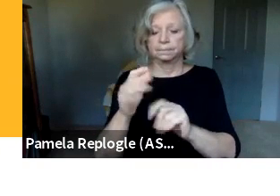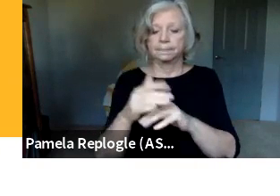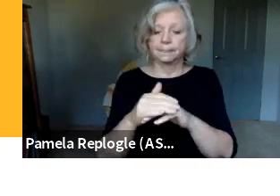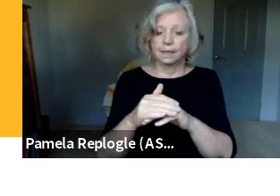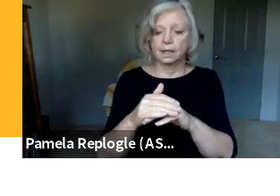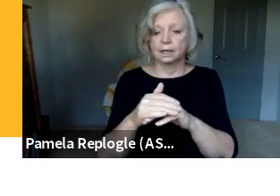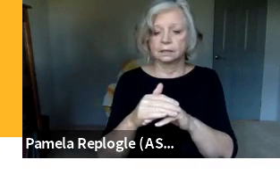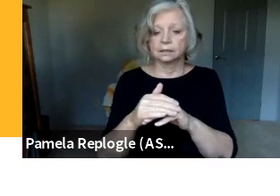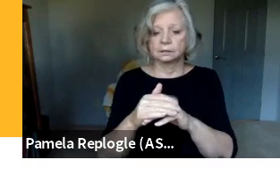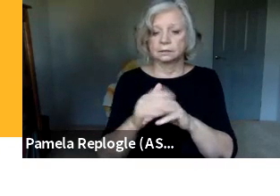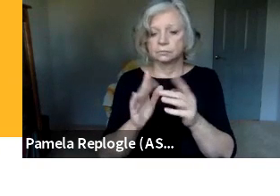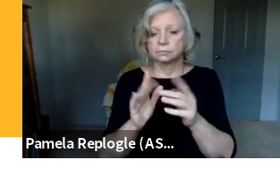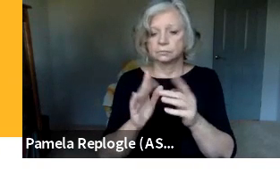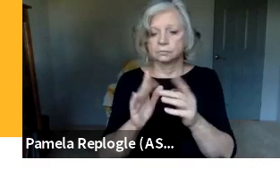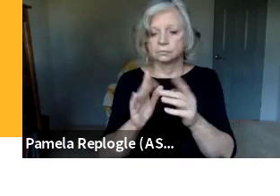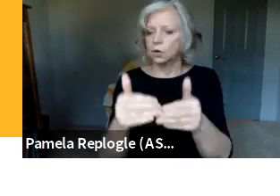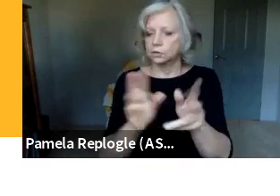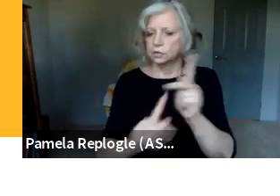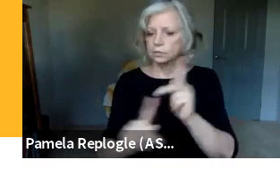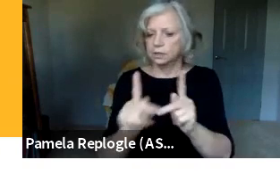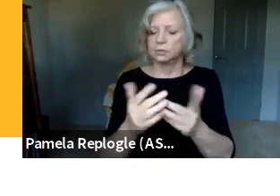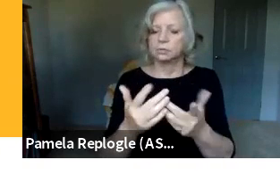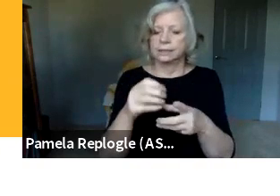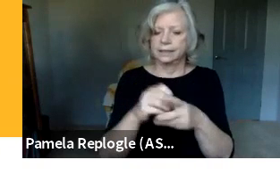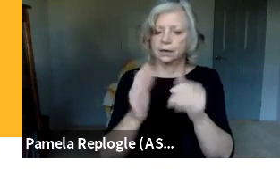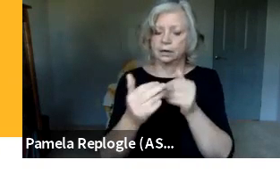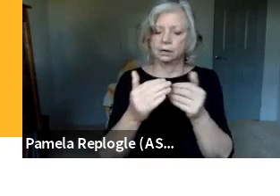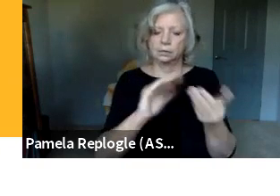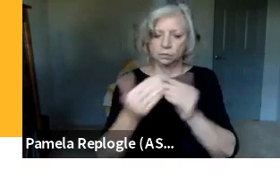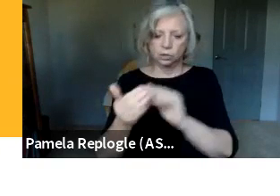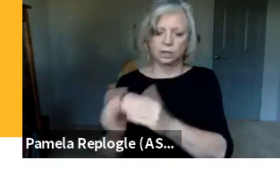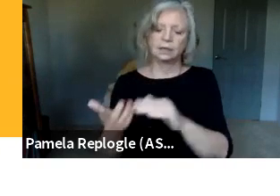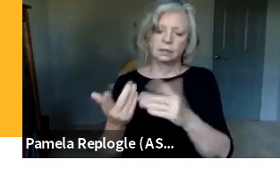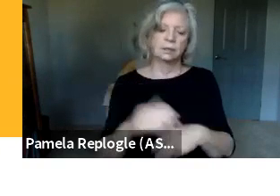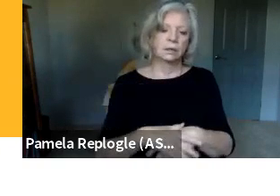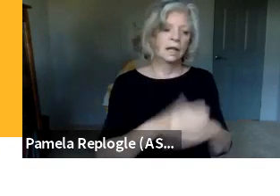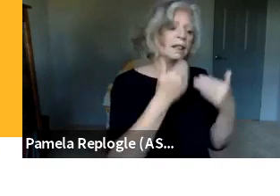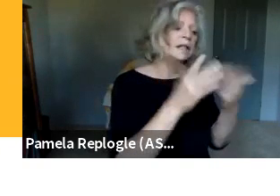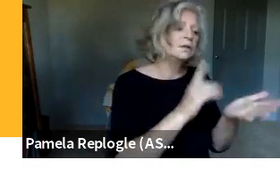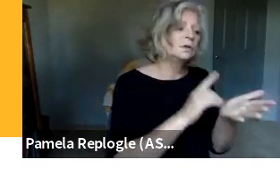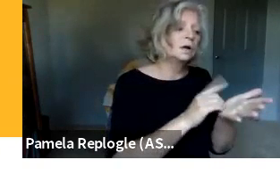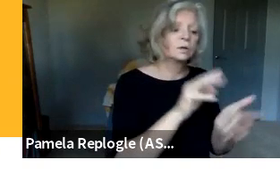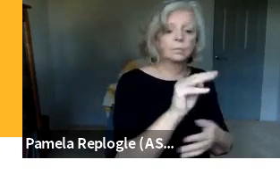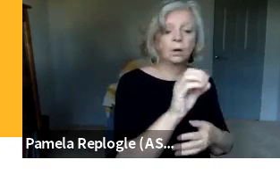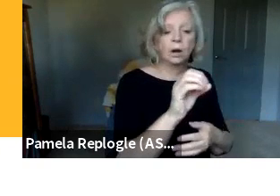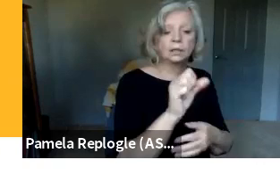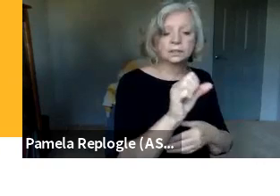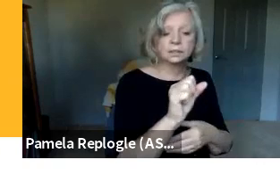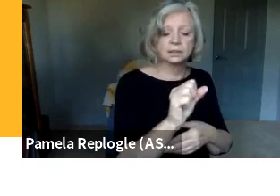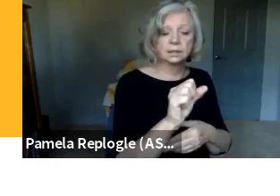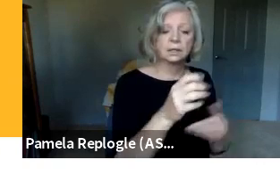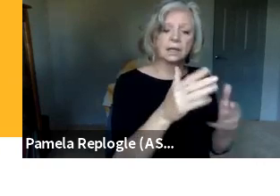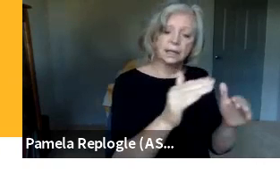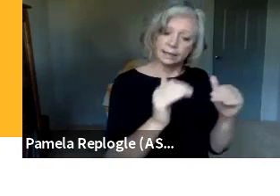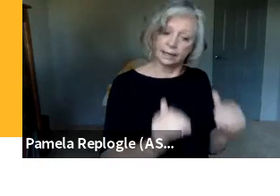we are doing that. Thank you, Dr. Moss. I am going to invite Dr. Lisa